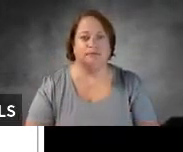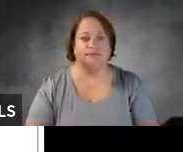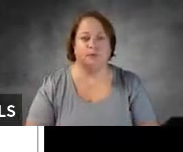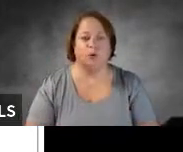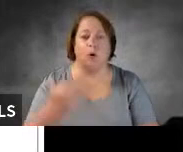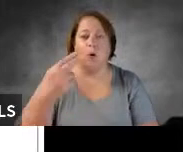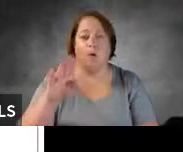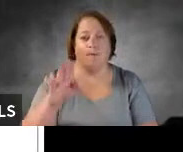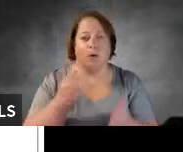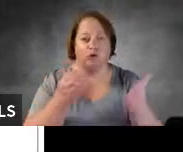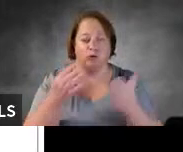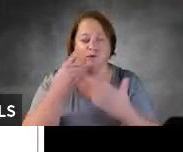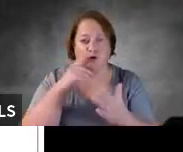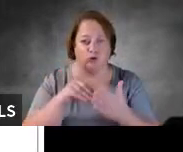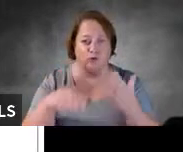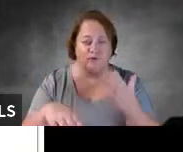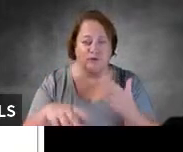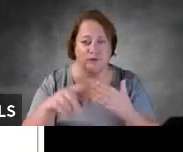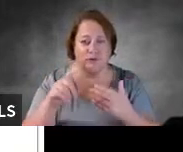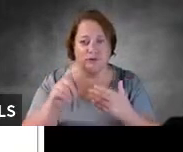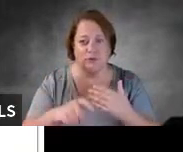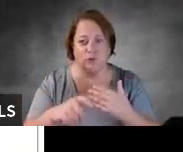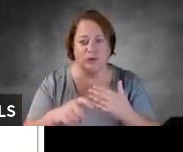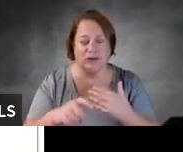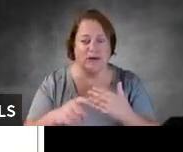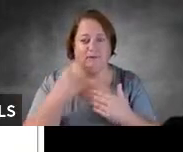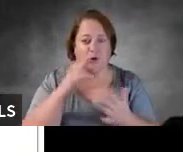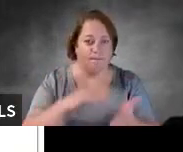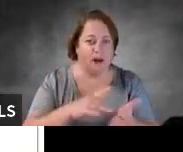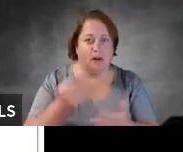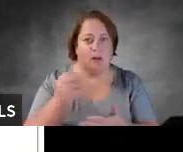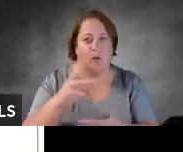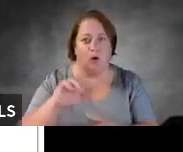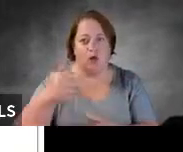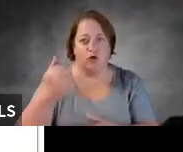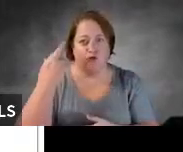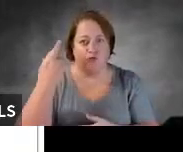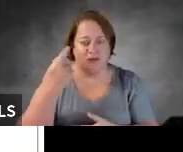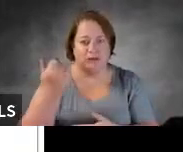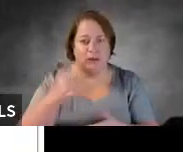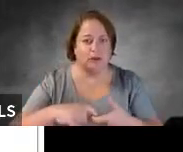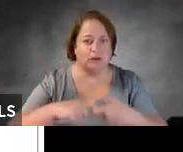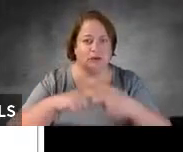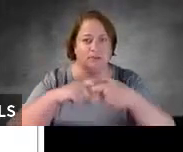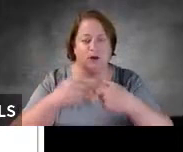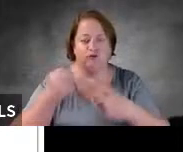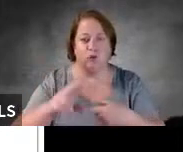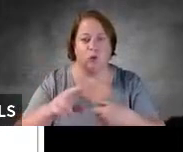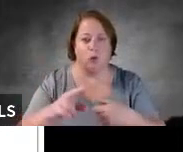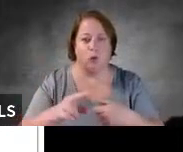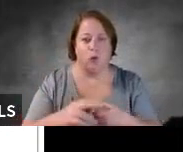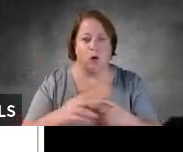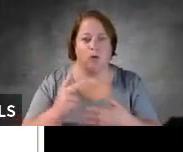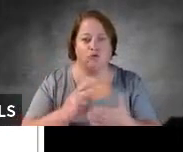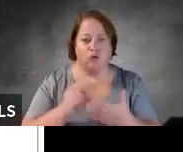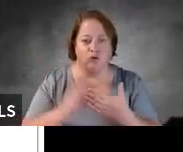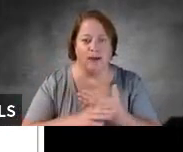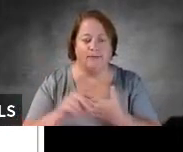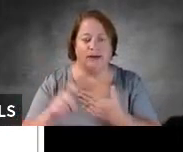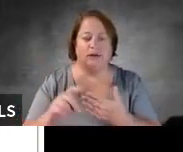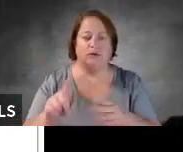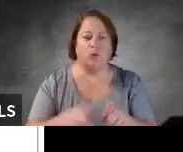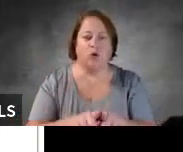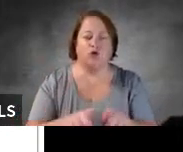Homebound services for students who need services for medical or other reasons such as suspension or programmatic needs. We